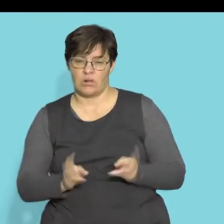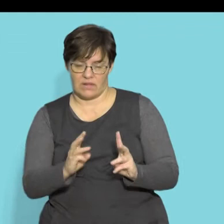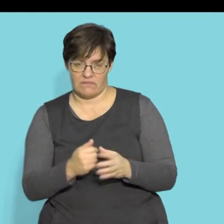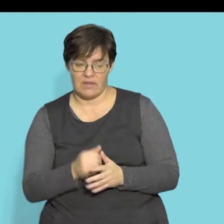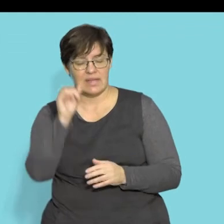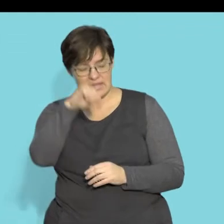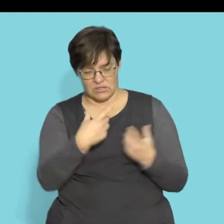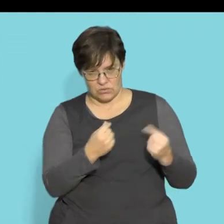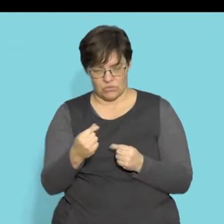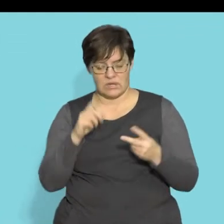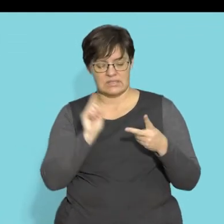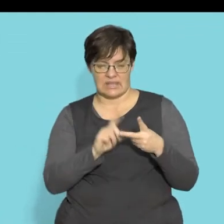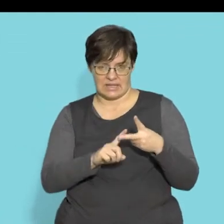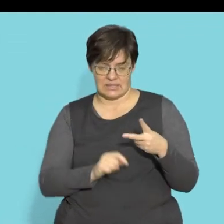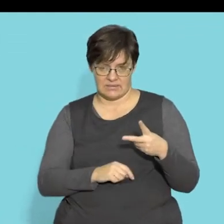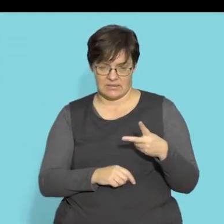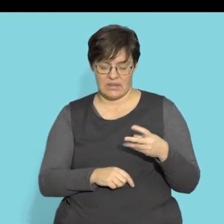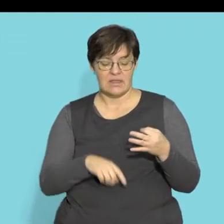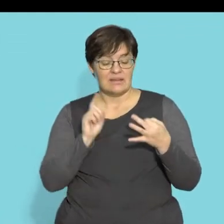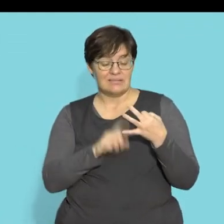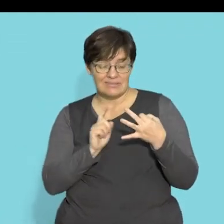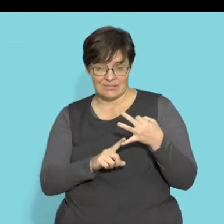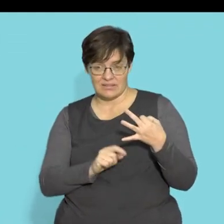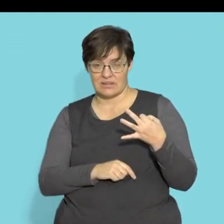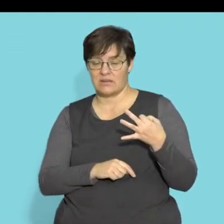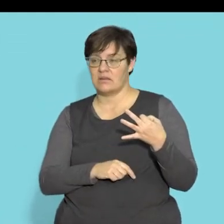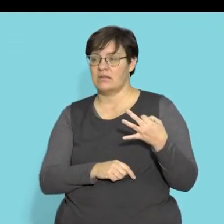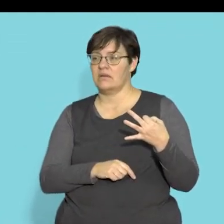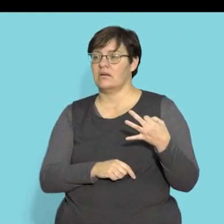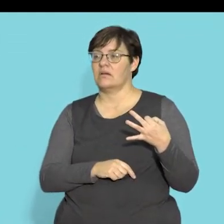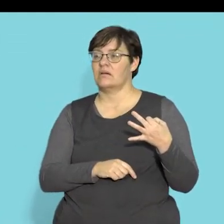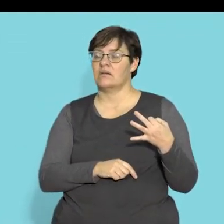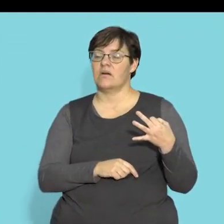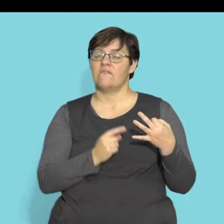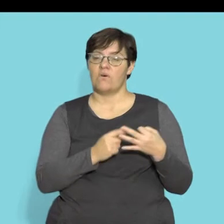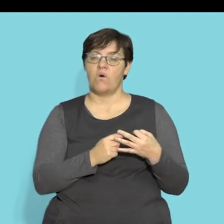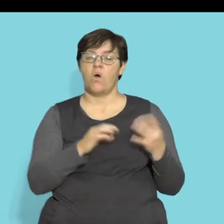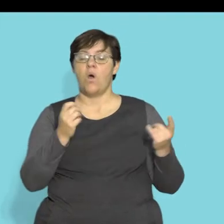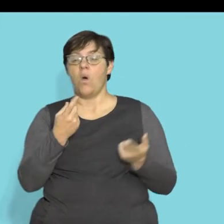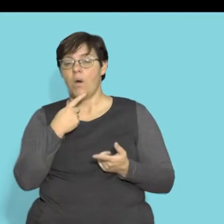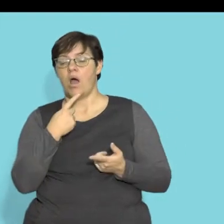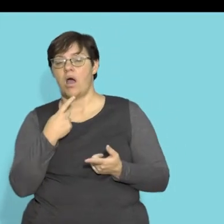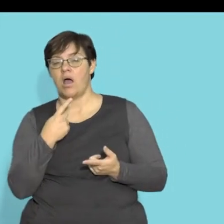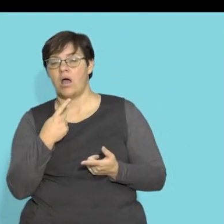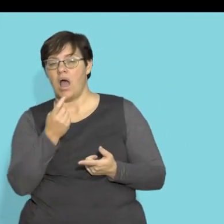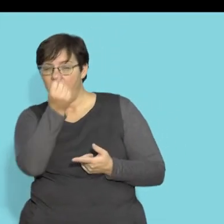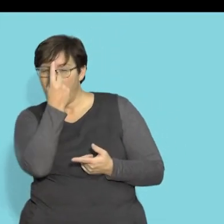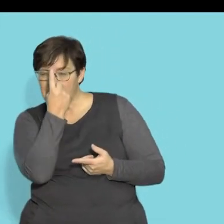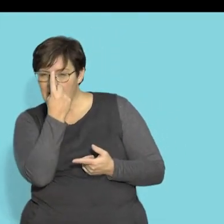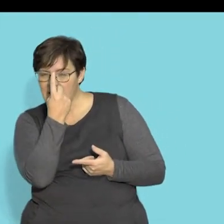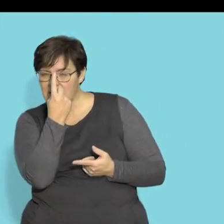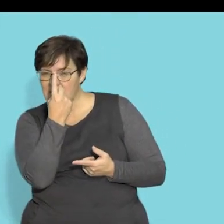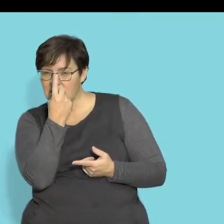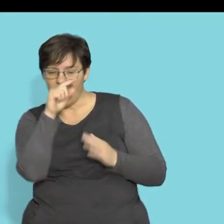Yes, you've done that, the second mark for synthesis. And finally, we're looking at the third mark for how comprehensive was your